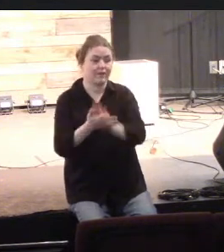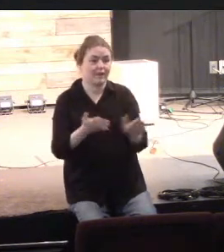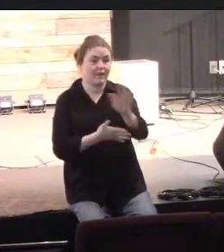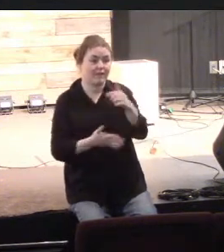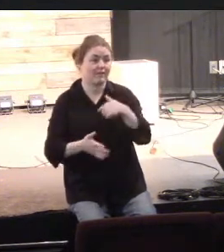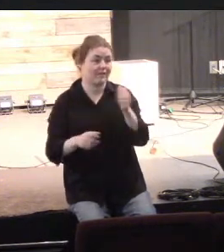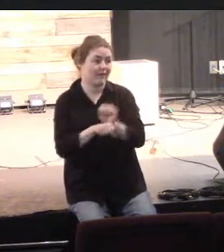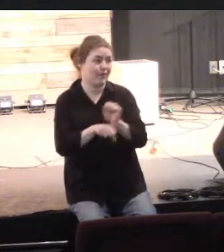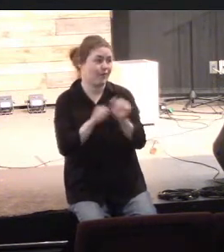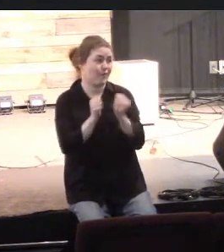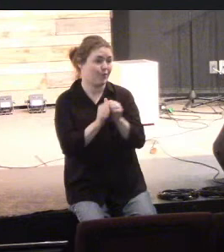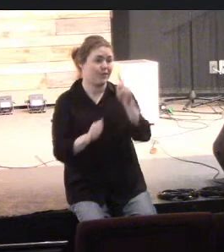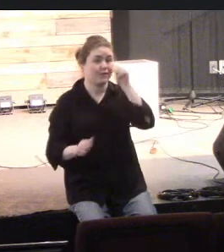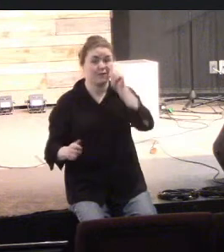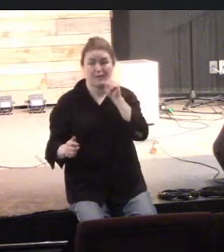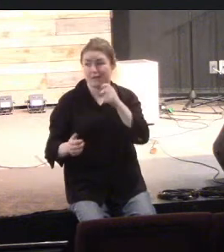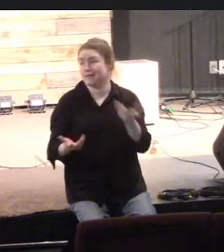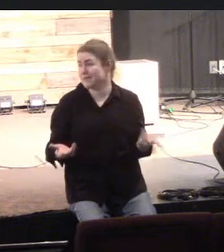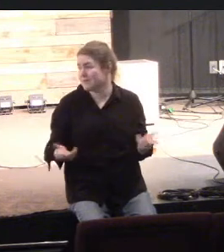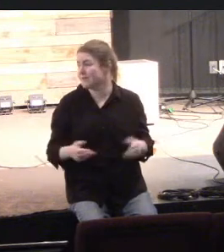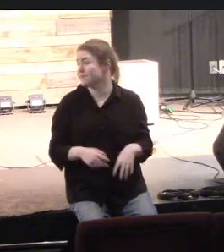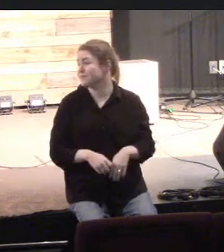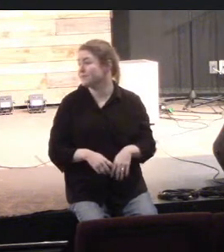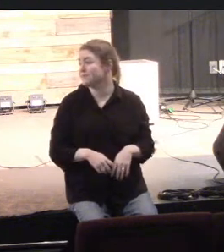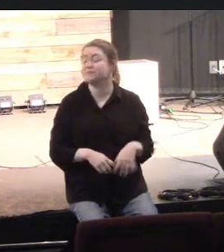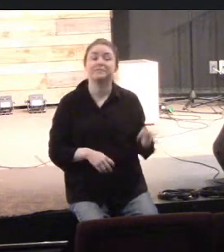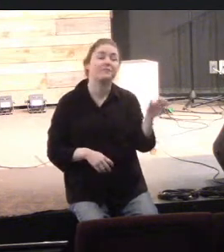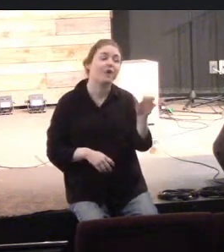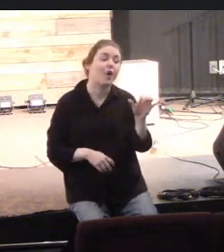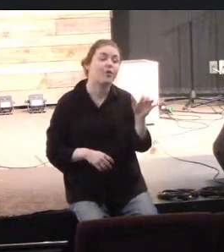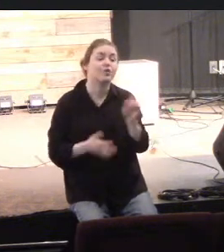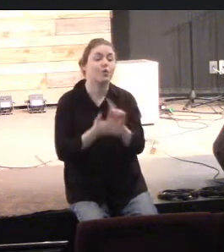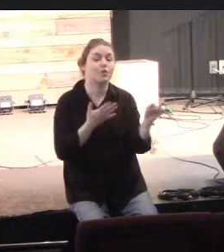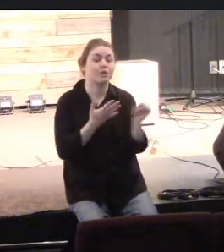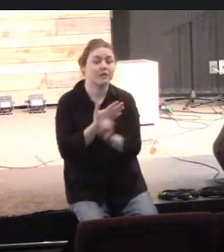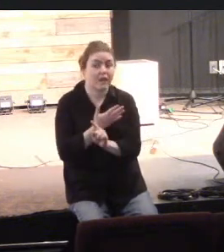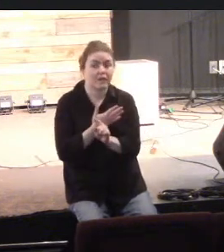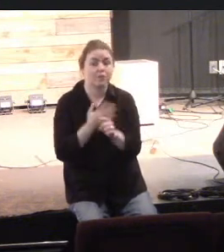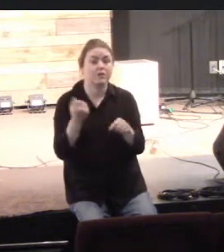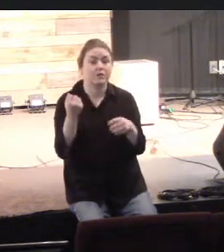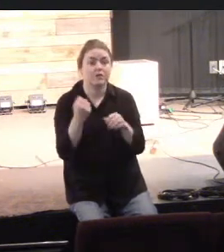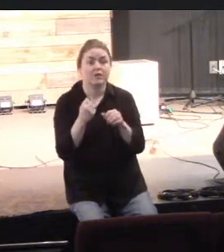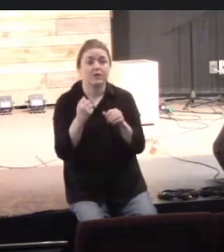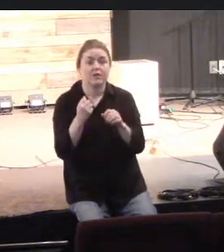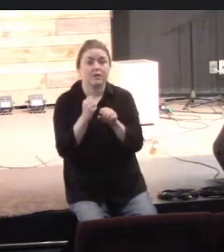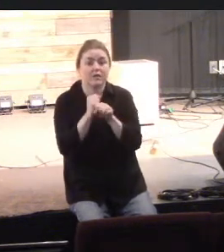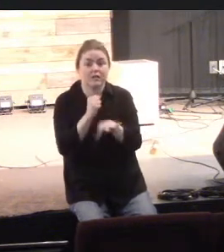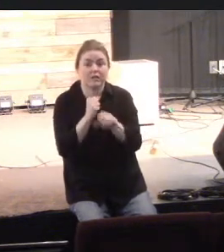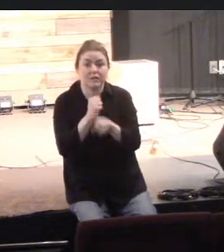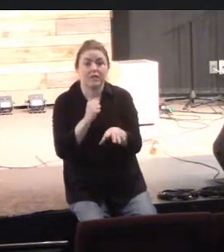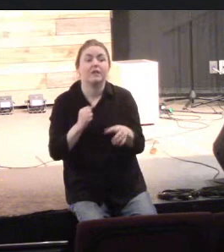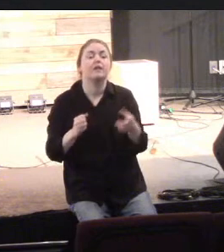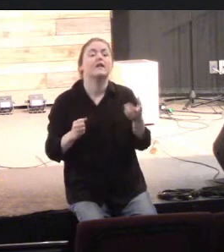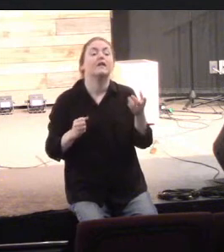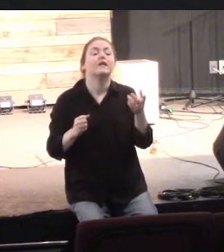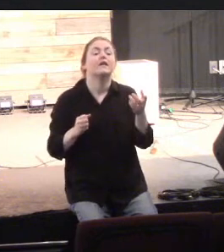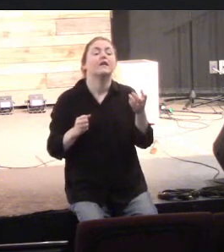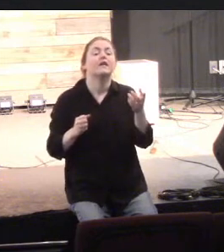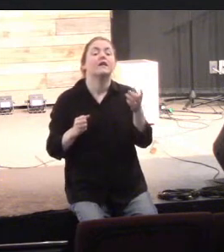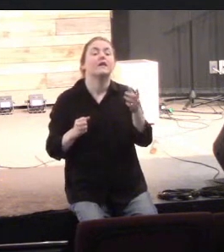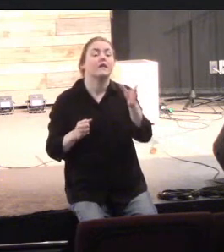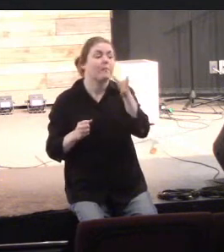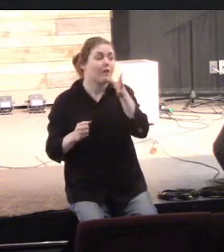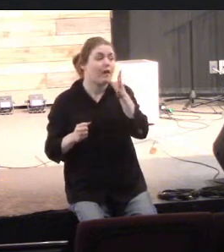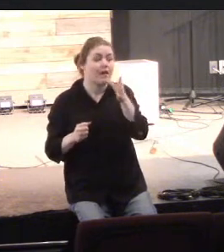it's been awesome. A little plug, next week they are going to do something very special for you mothers, so